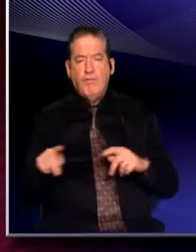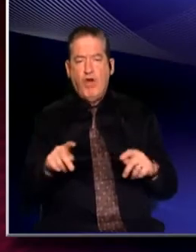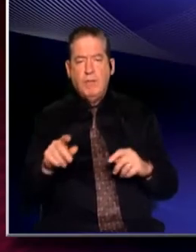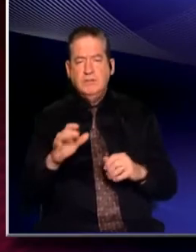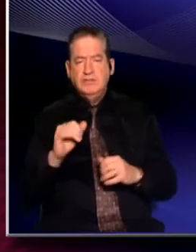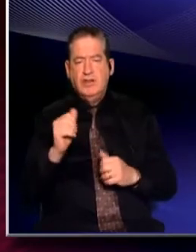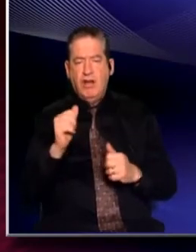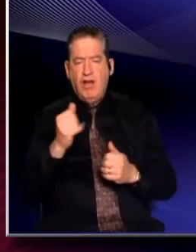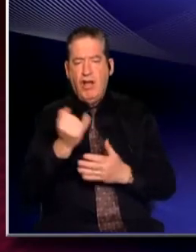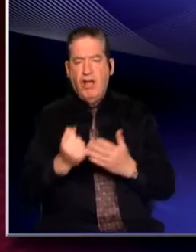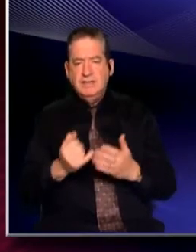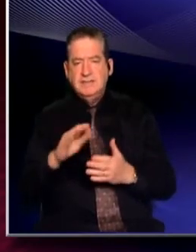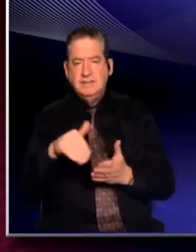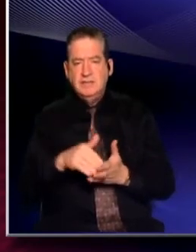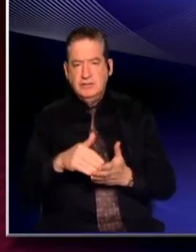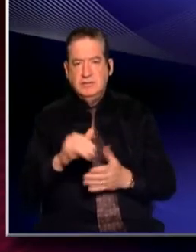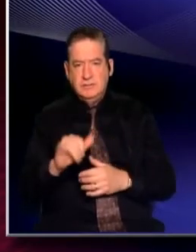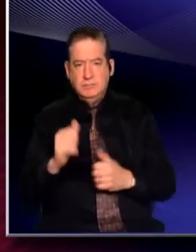rental agreements.